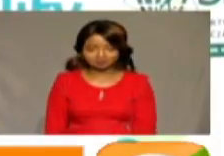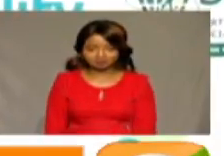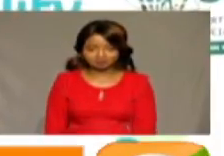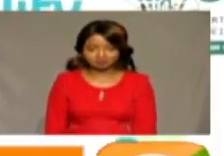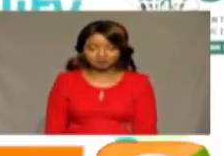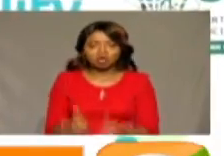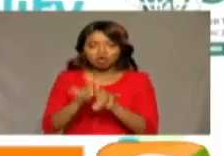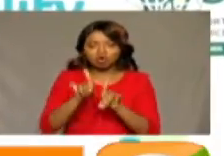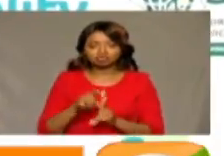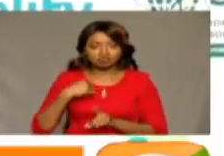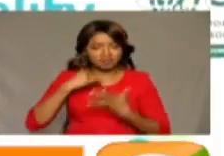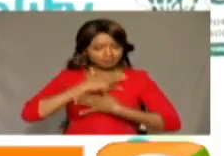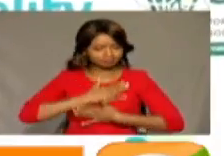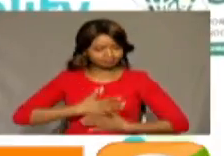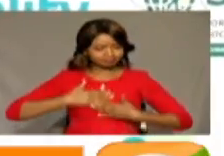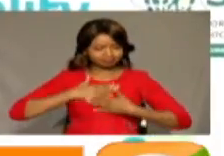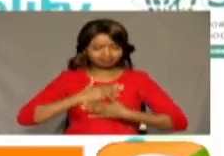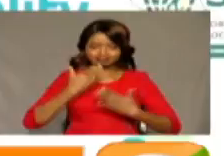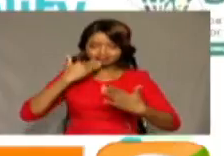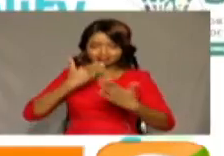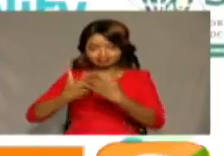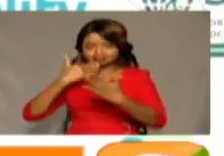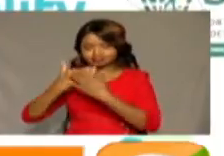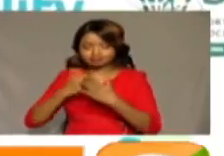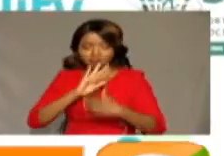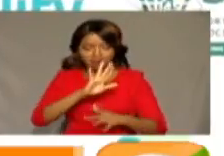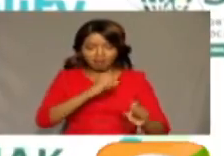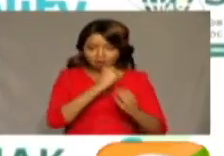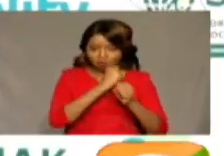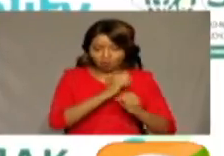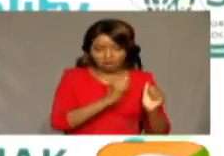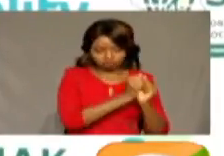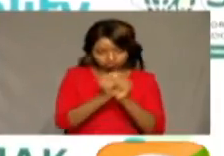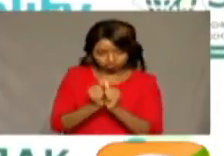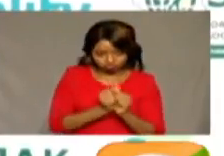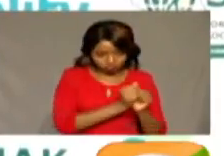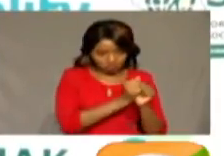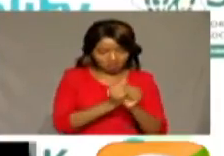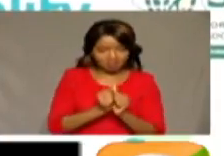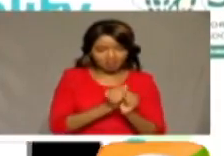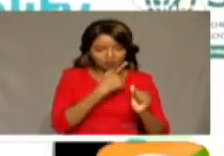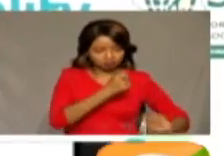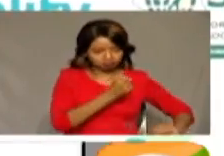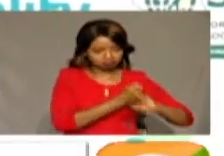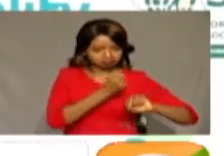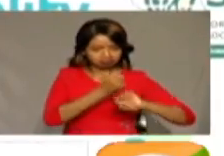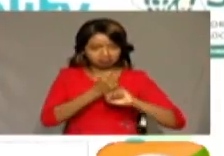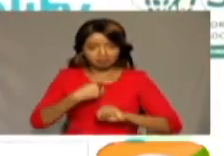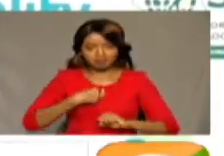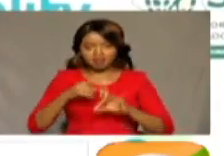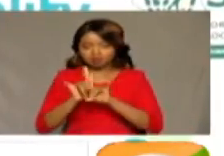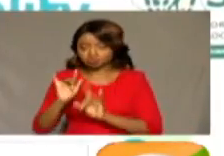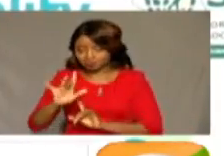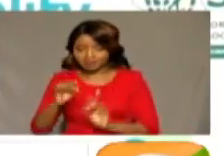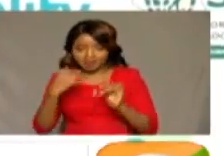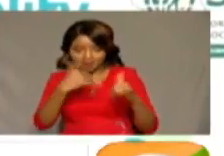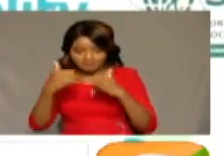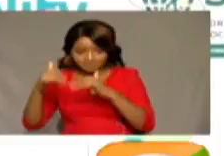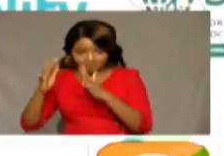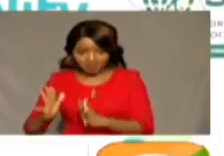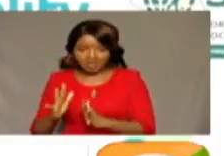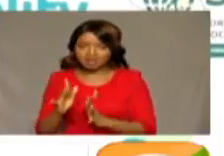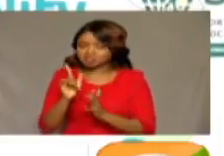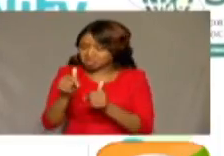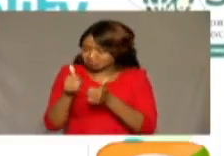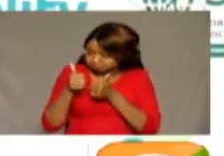have to appreciate and thank my coaching staff who are behind me. Also the players, because without them